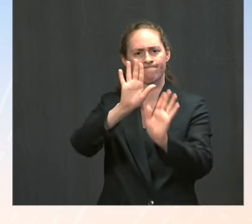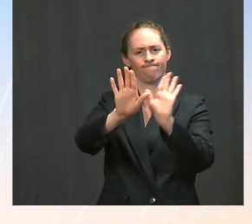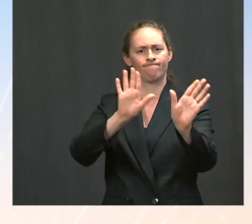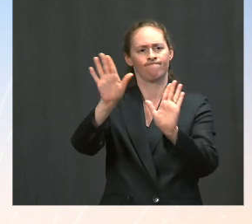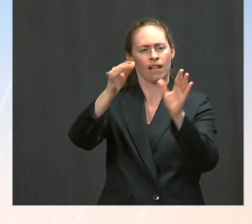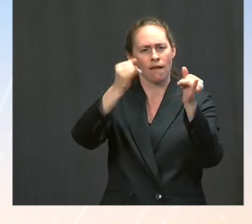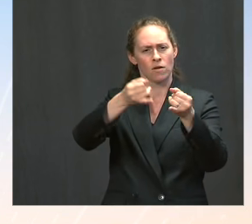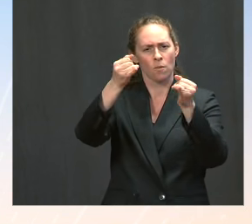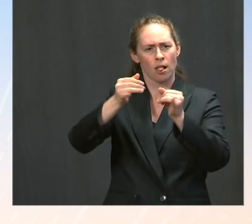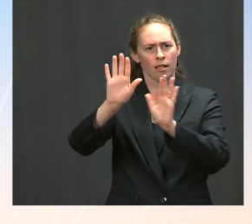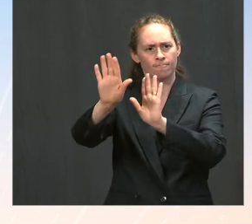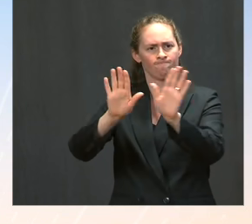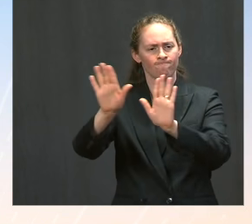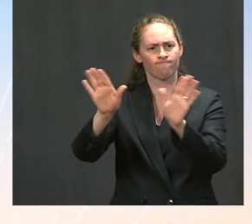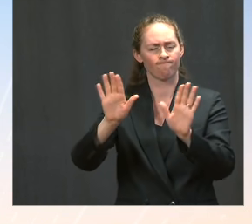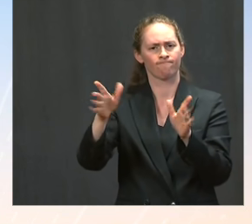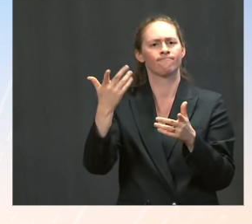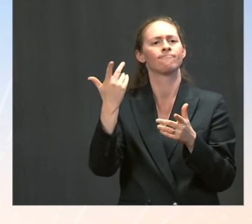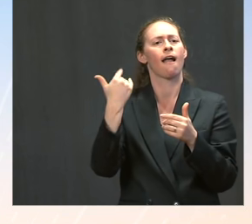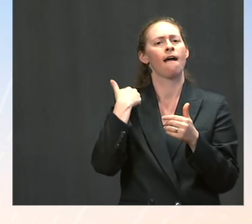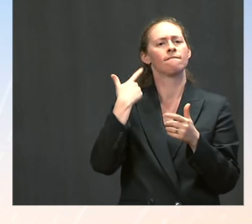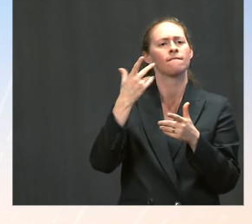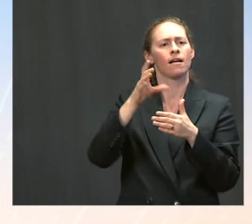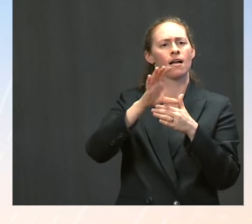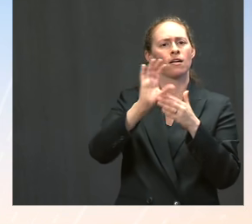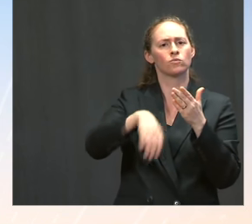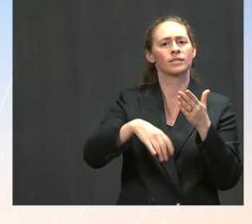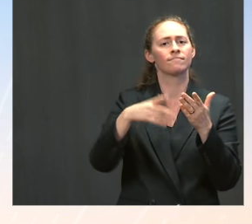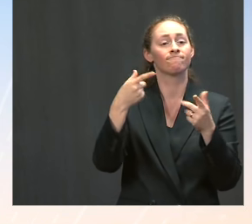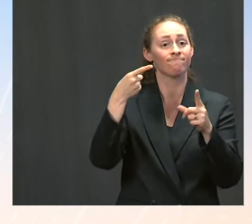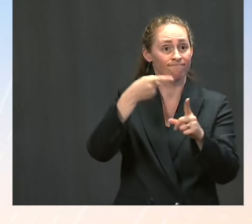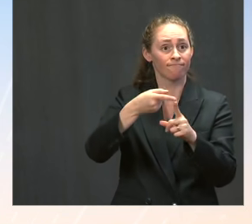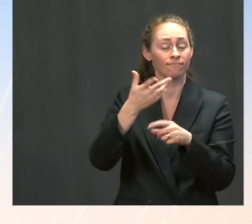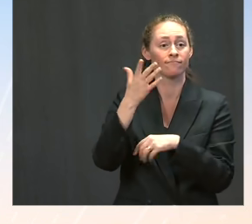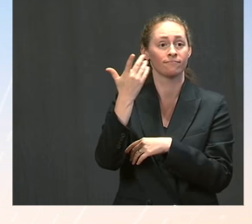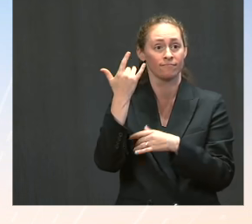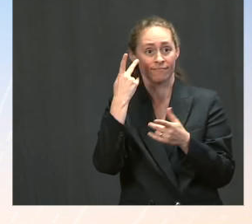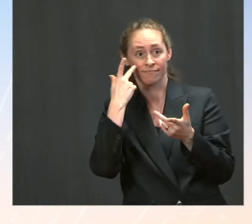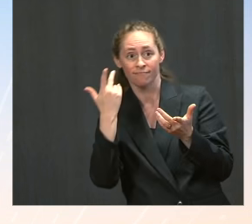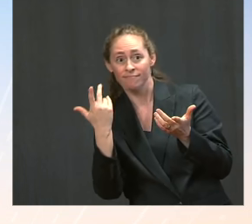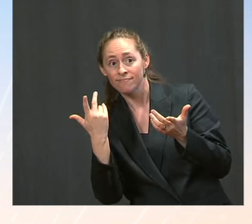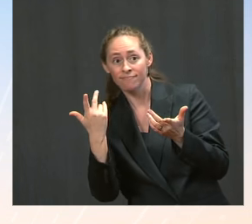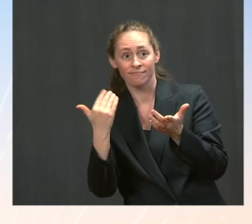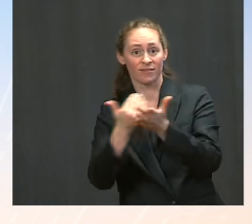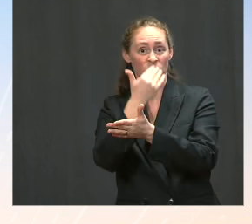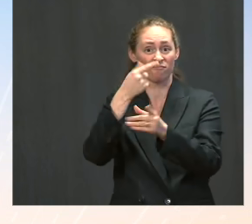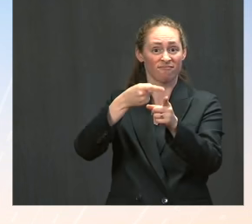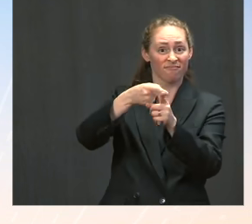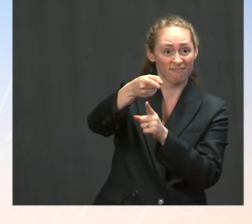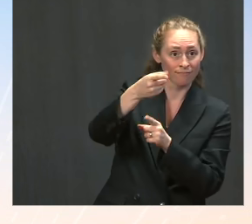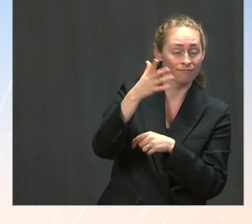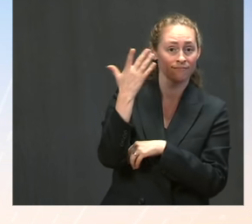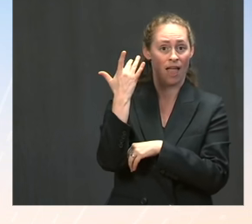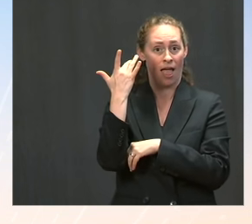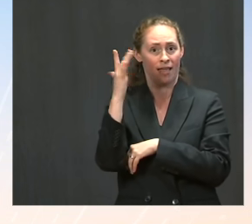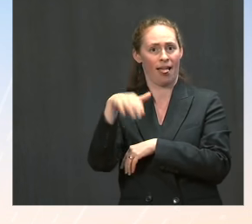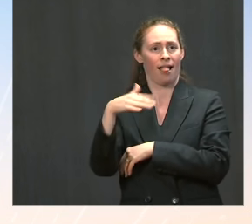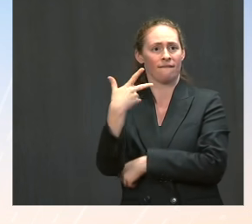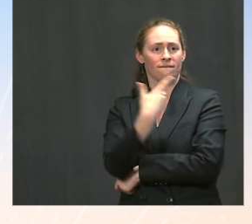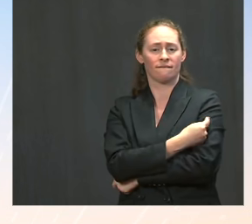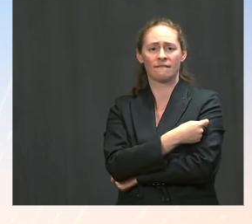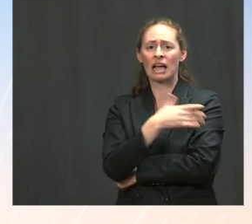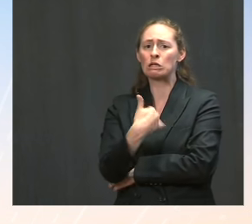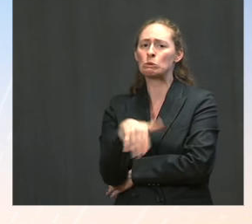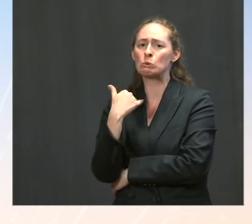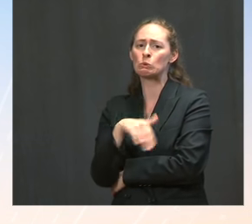are from this new highly transmissible variant if you're not vaccinated. Yeah. I wonder, to what extent